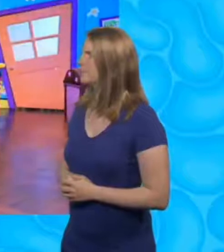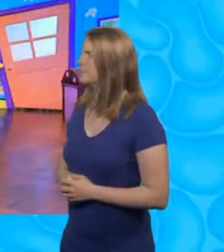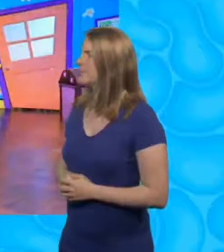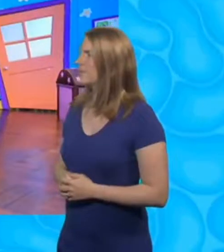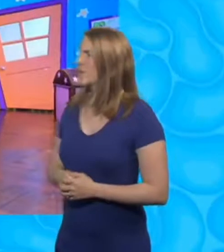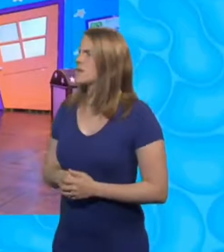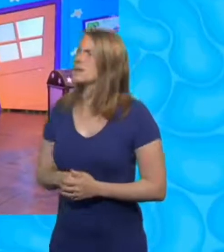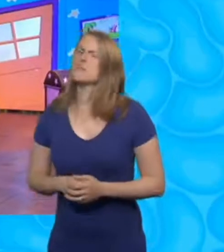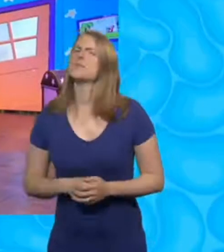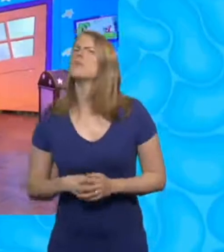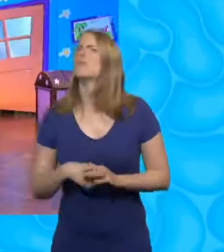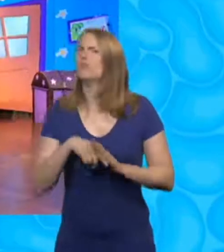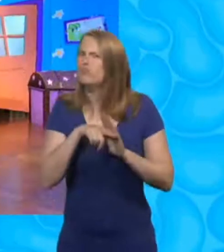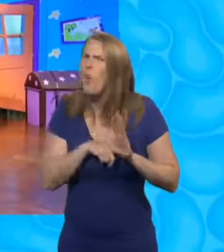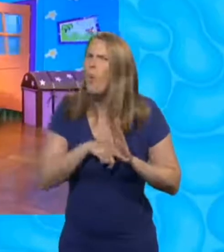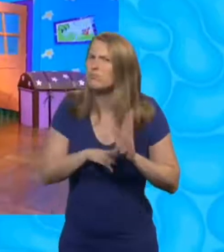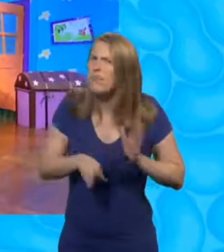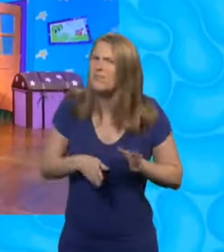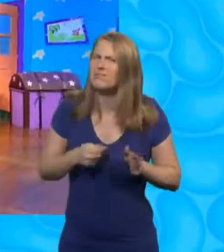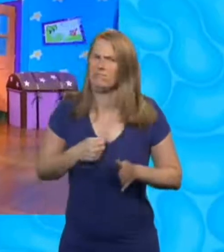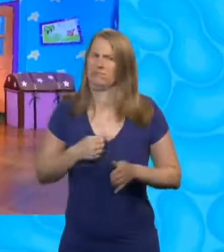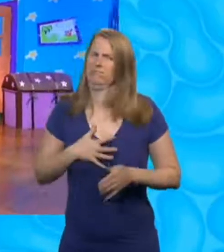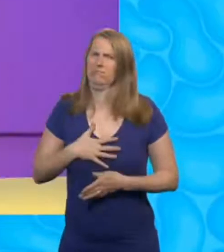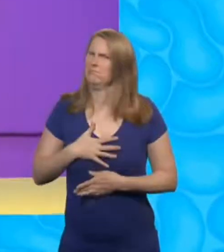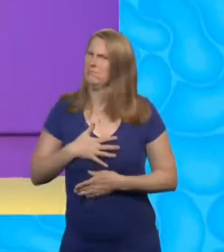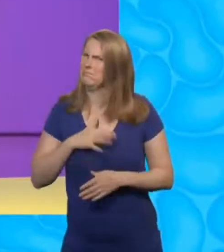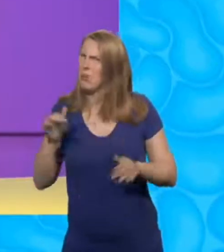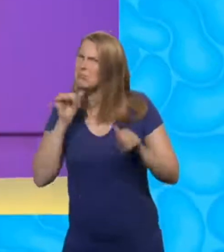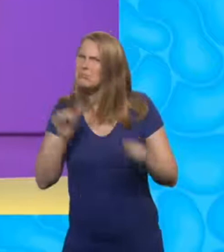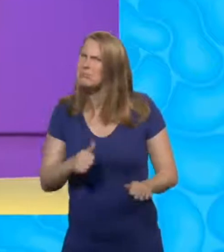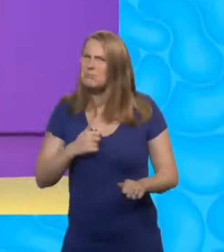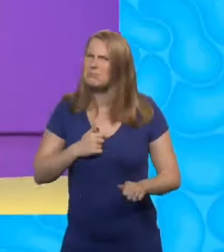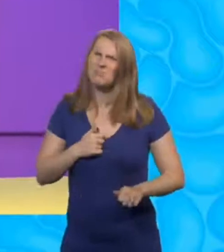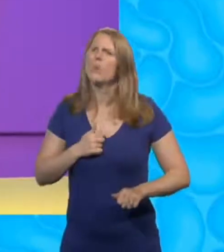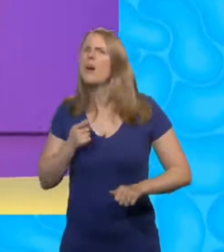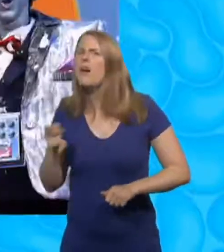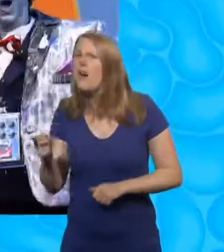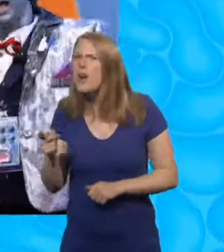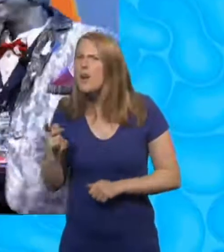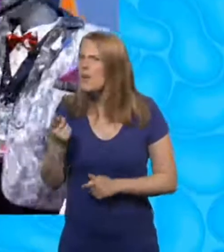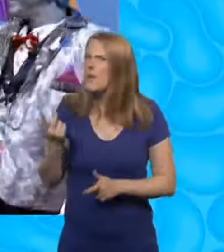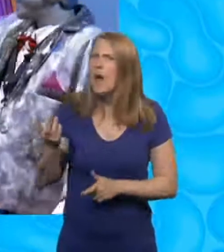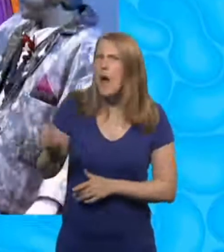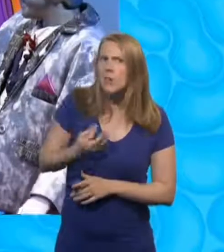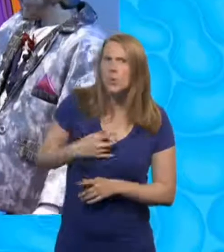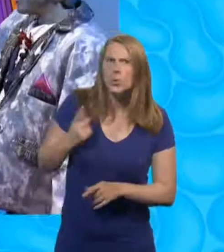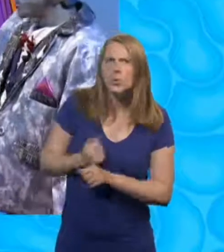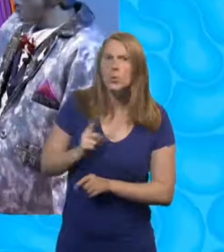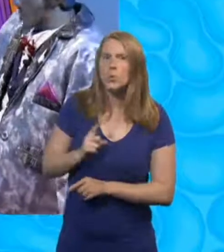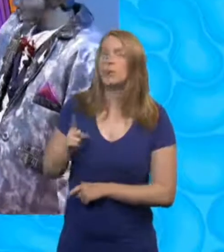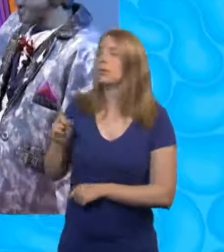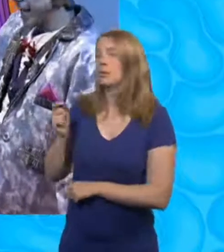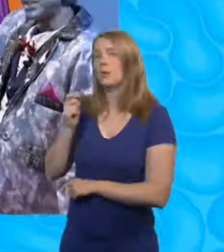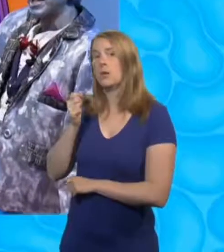Monster sitting rules, eh, little monster? I don't like the sound of that. I mean, I wonder what we're going to be asked to do. Rule one!